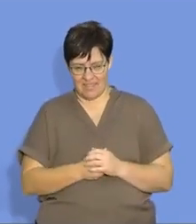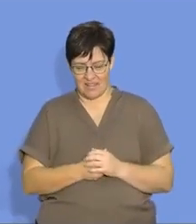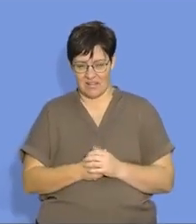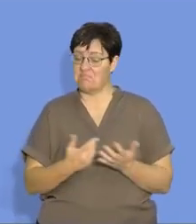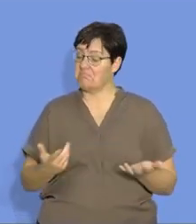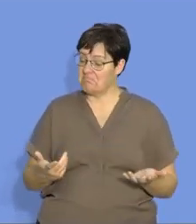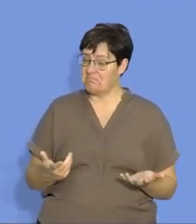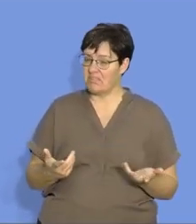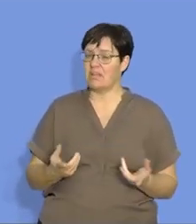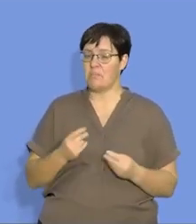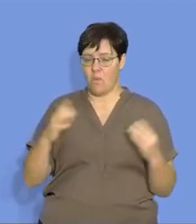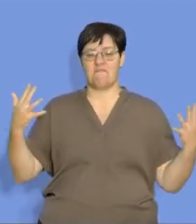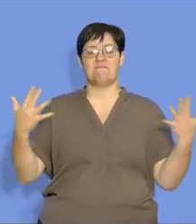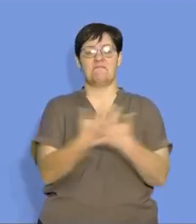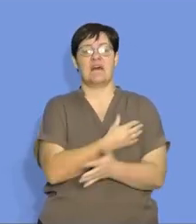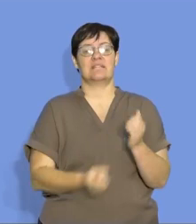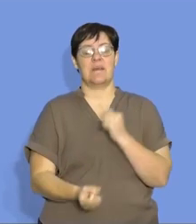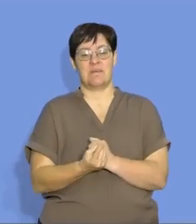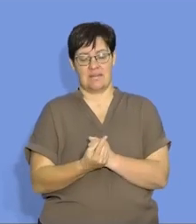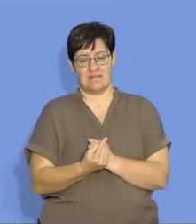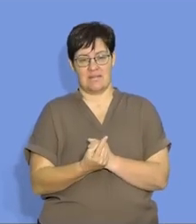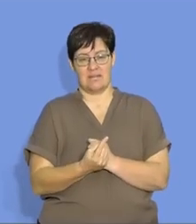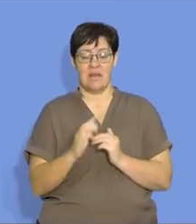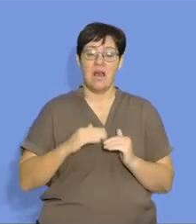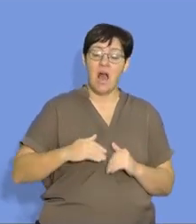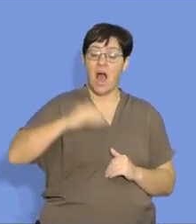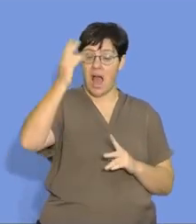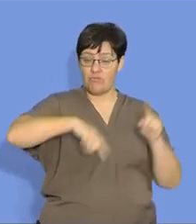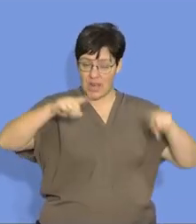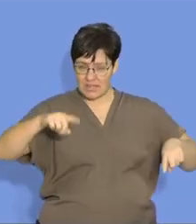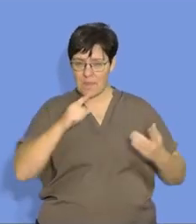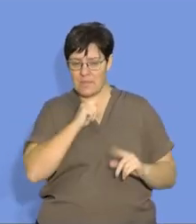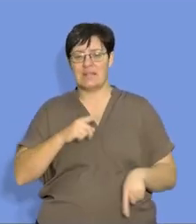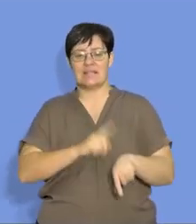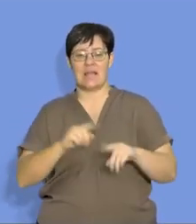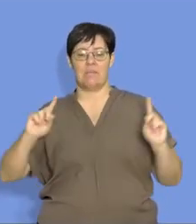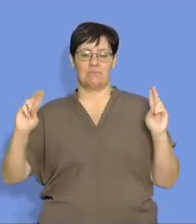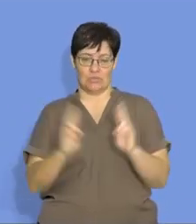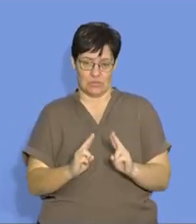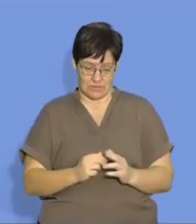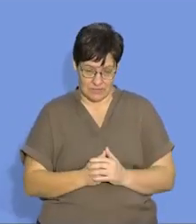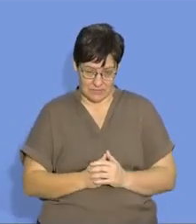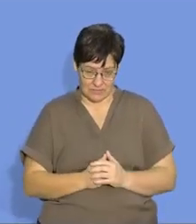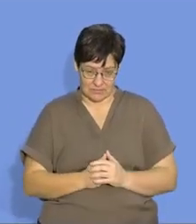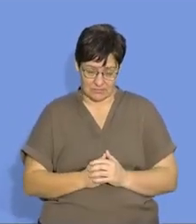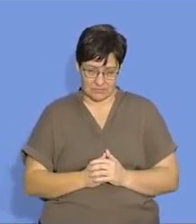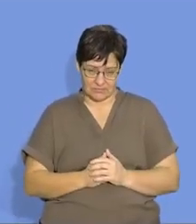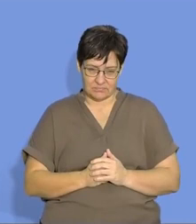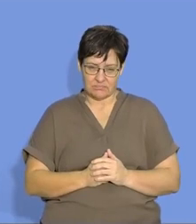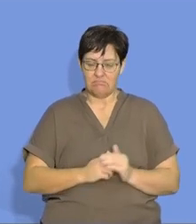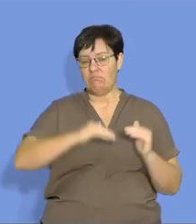moles. That will have a fast reaction, high rate, meaning in a small